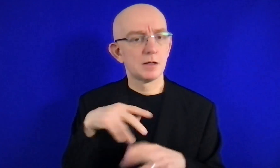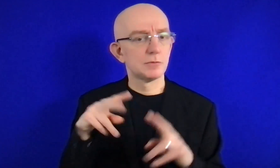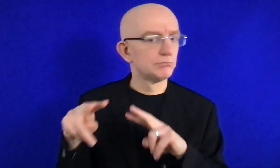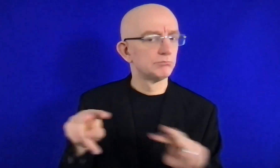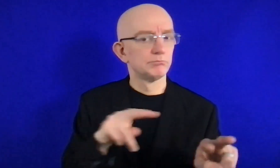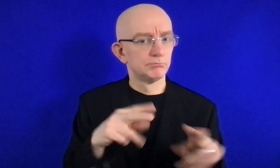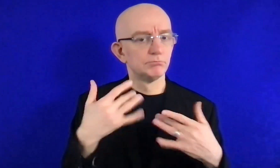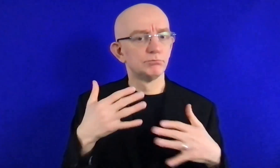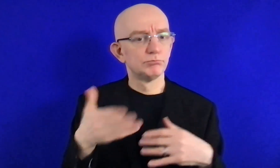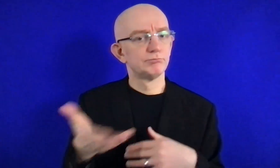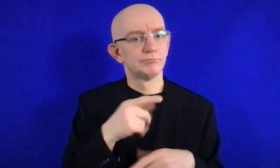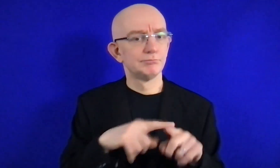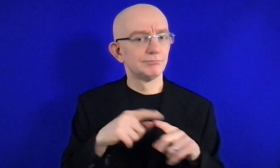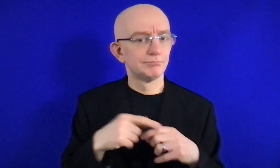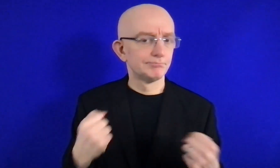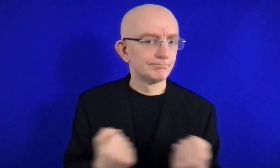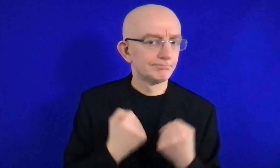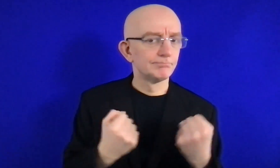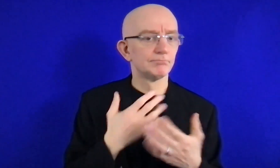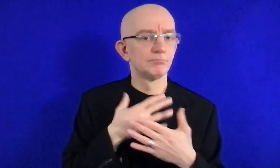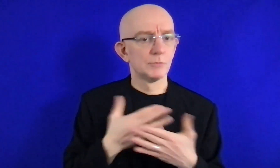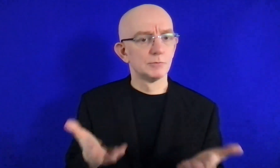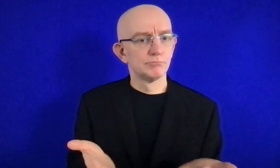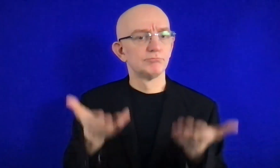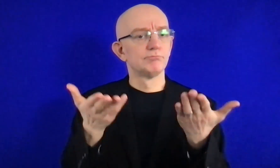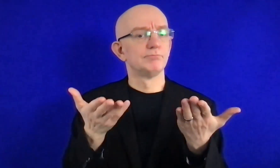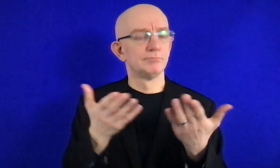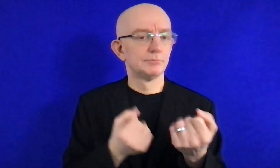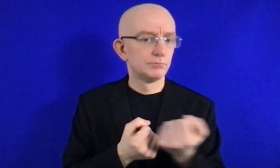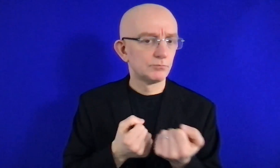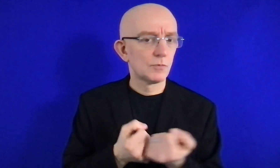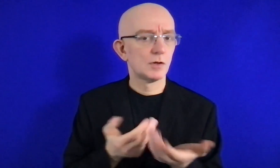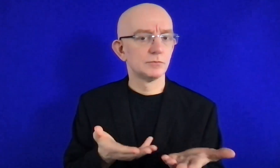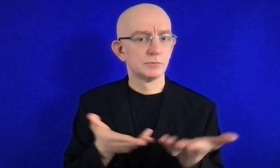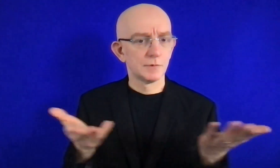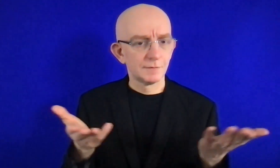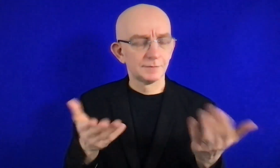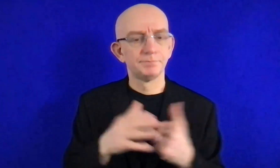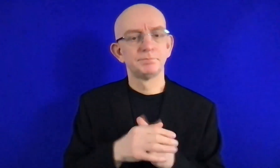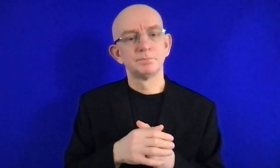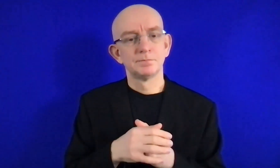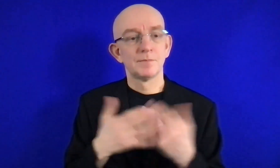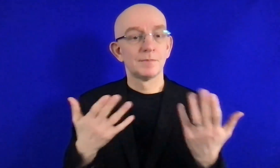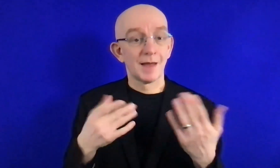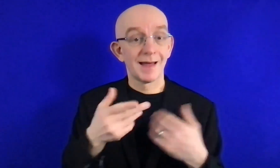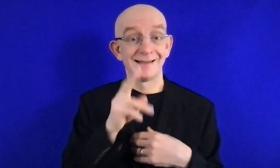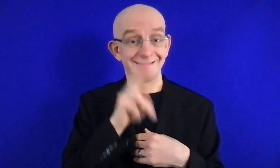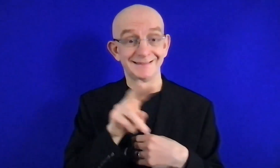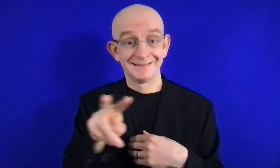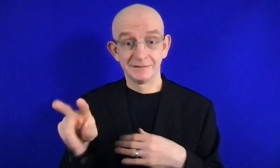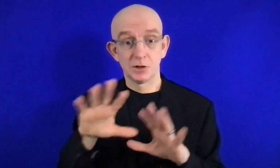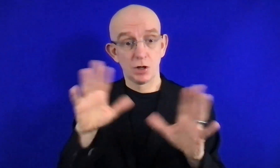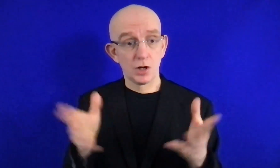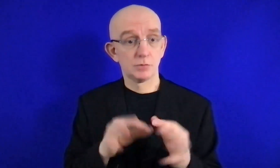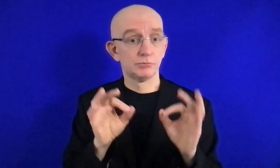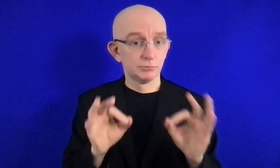limitations are in terms of coverage of many of these schemes, in terms of so many are means tested. A particular issue, it seems, coming